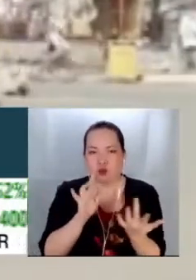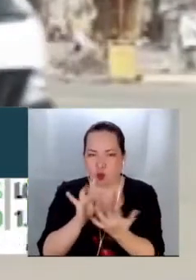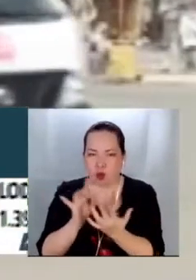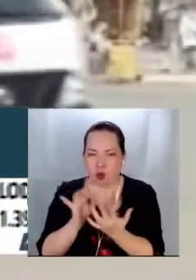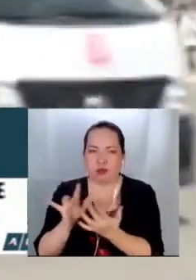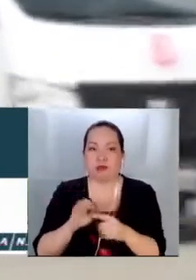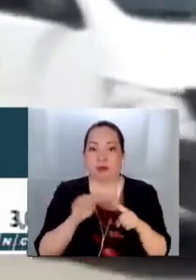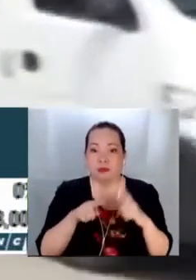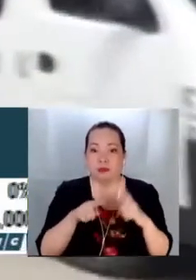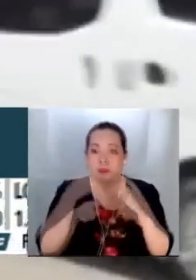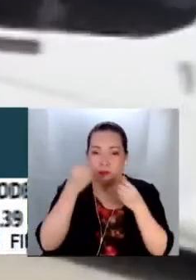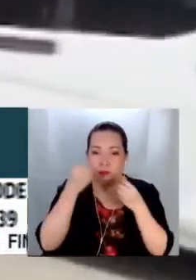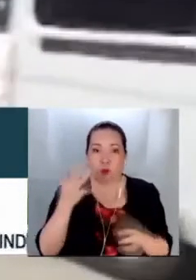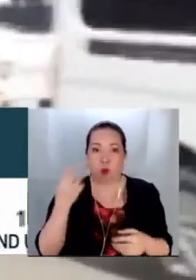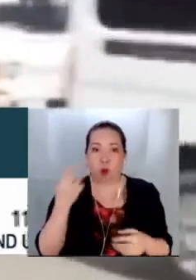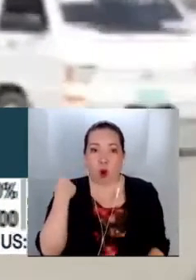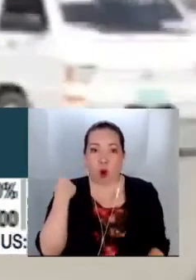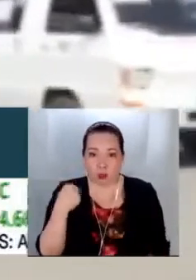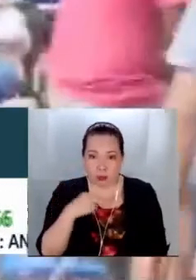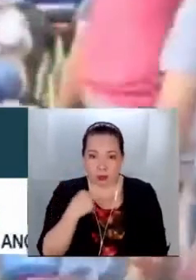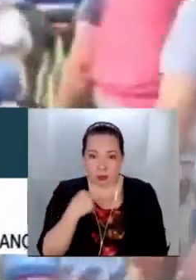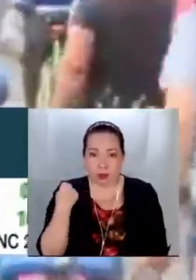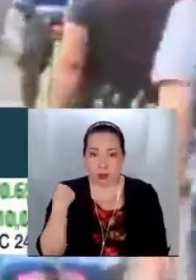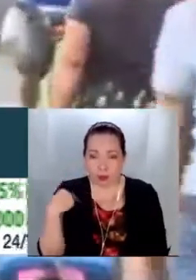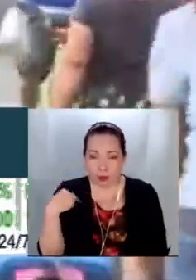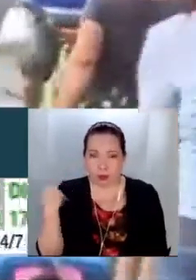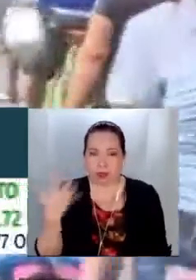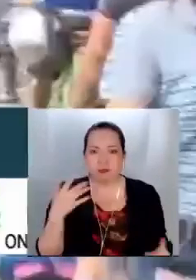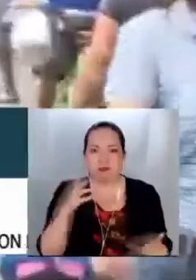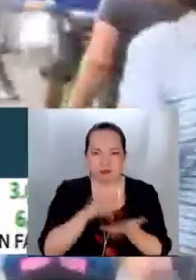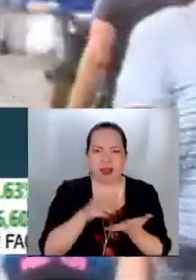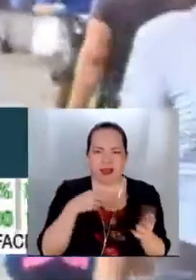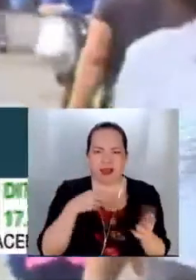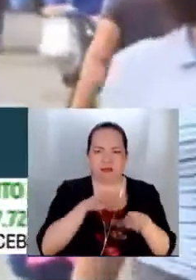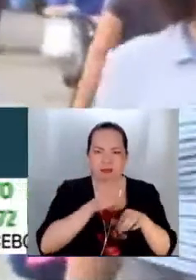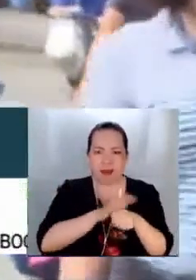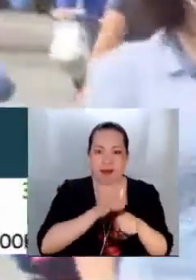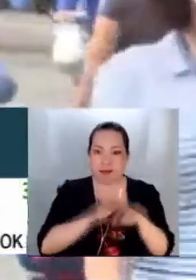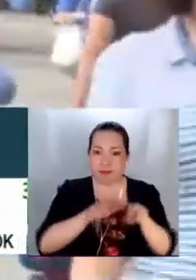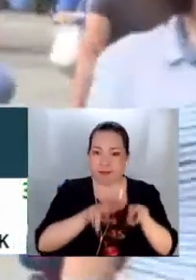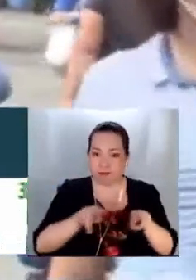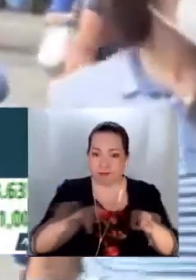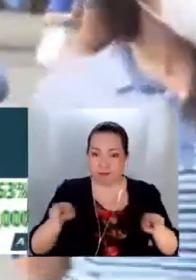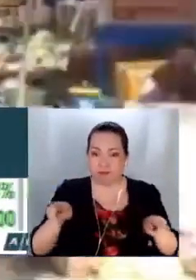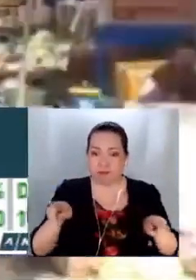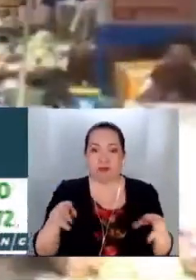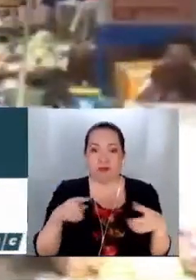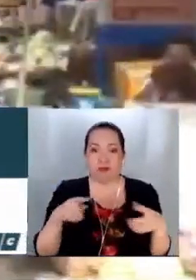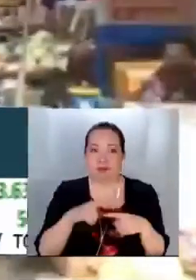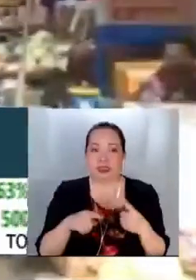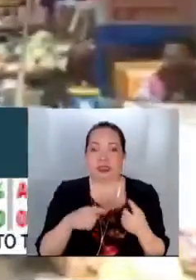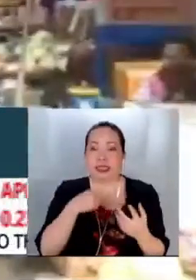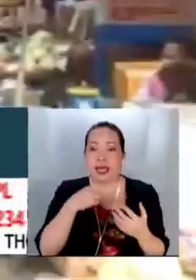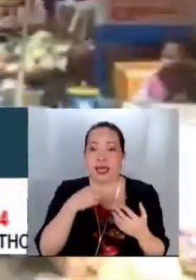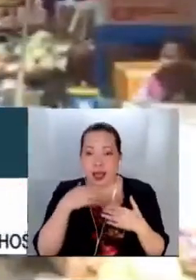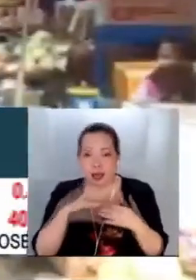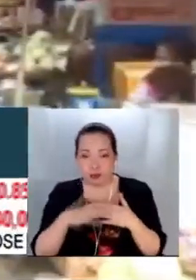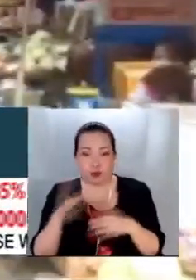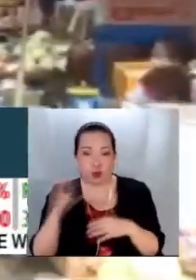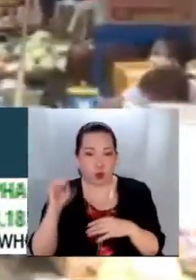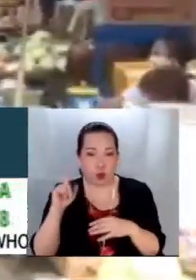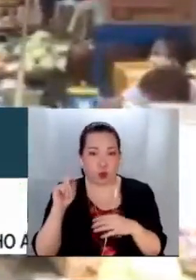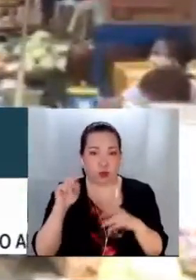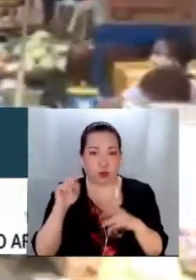hospitals in the city still have enough beds and isolation centers. That's after the Octa Research Group warned the city's hospital